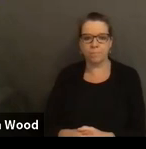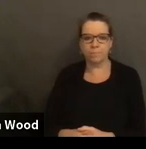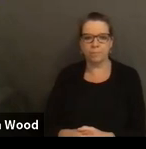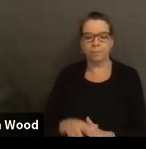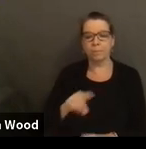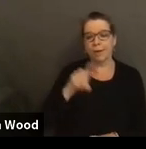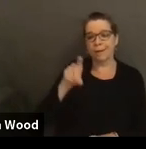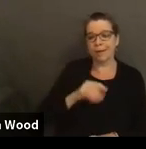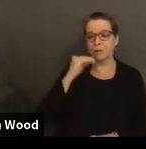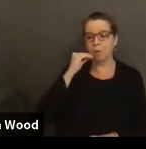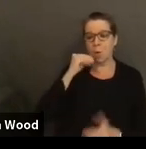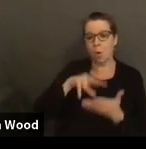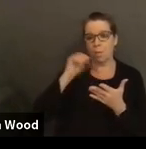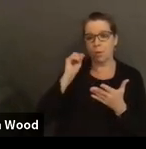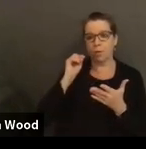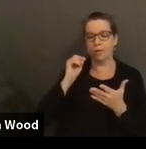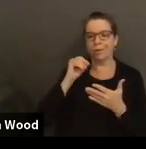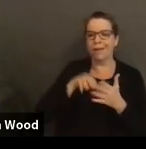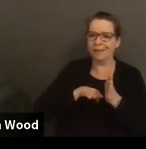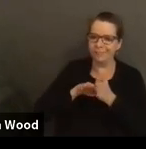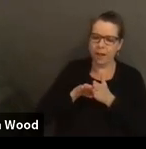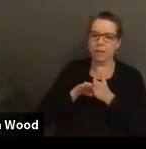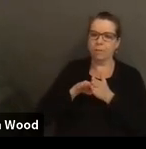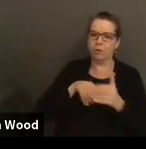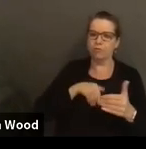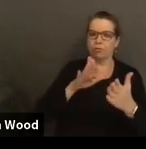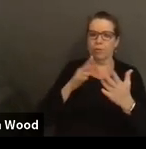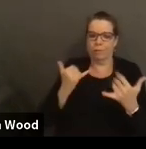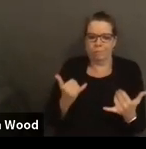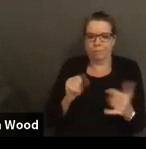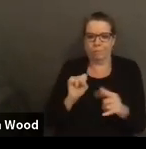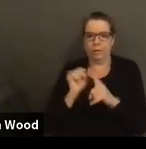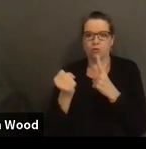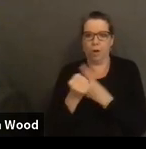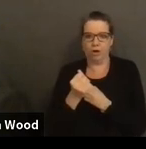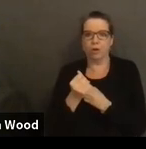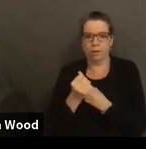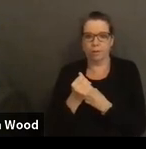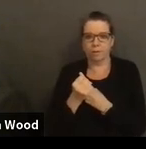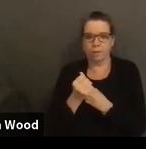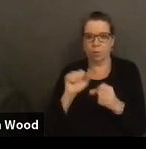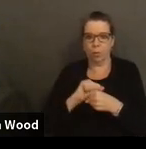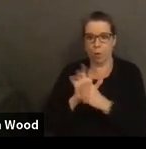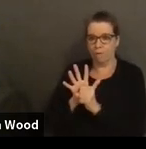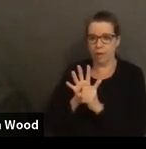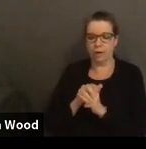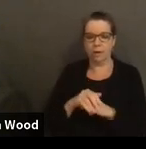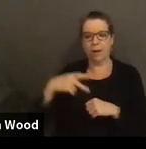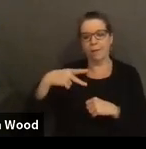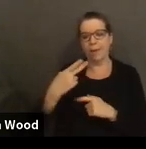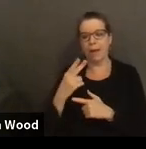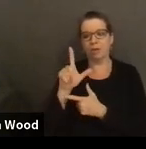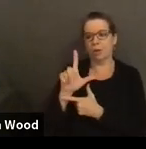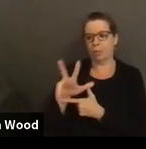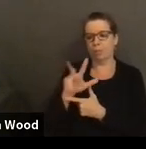Texas Home Learning is being built to address the current situation and crisis. The THL 3.0